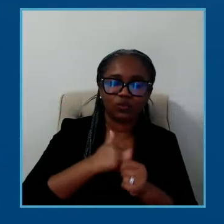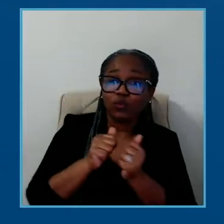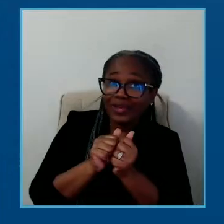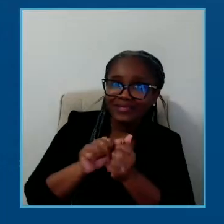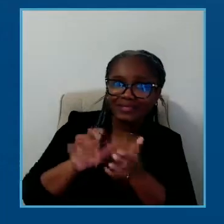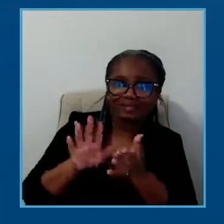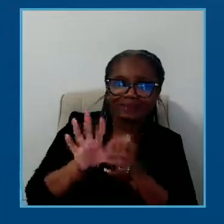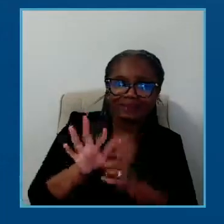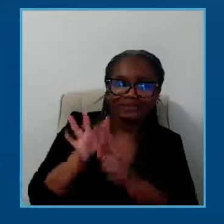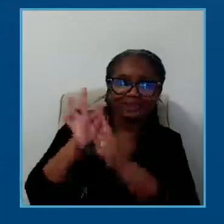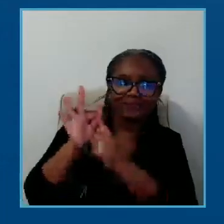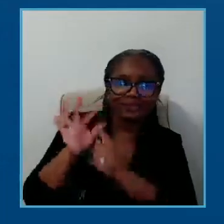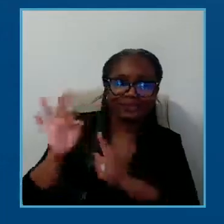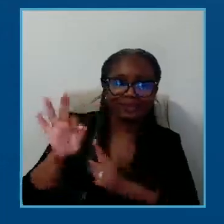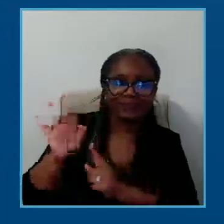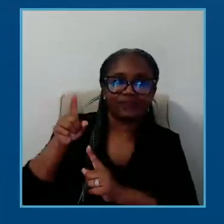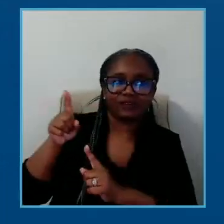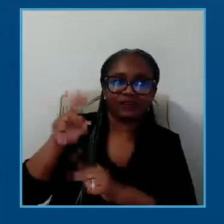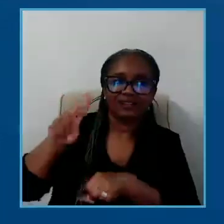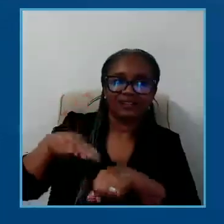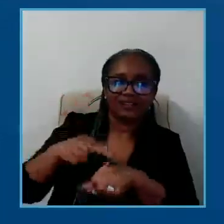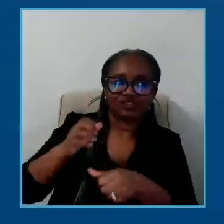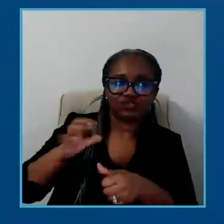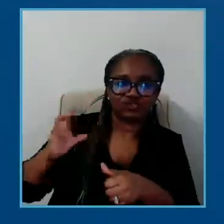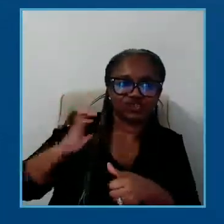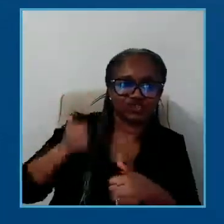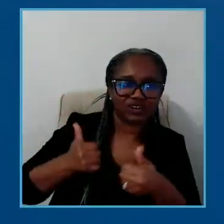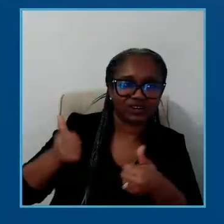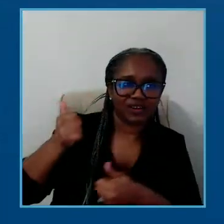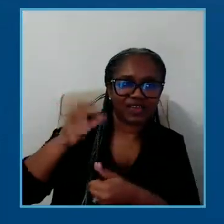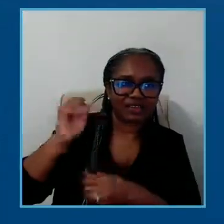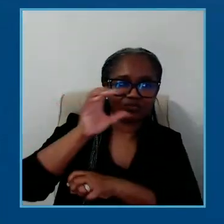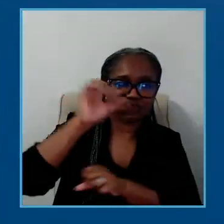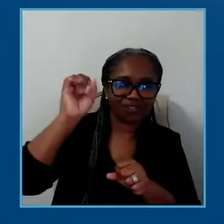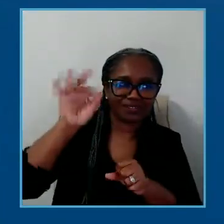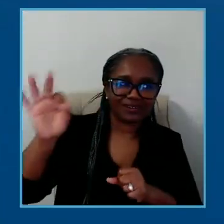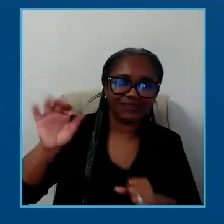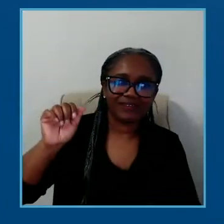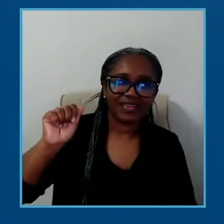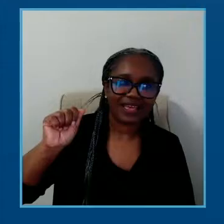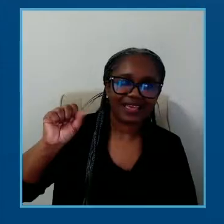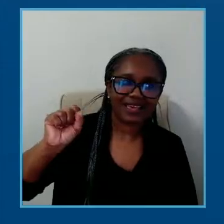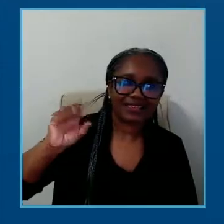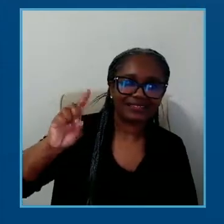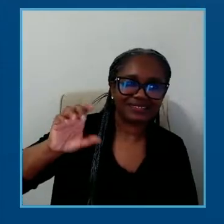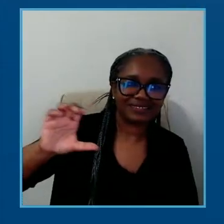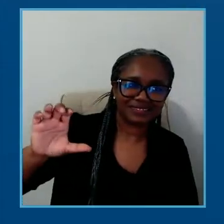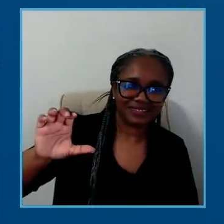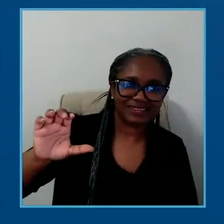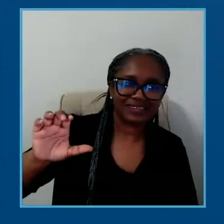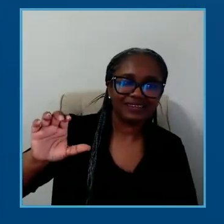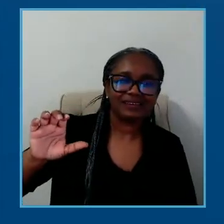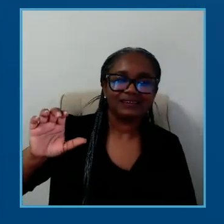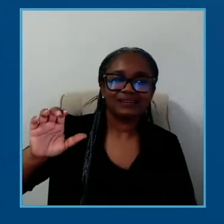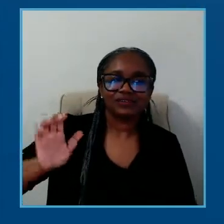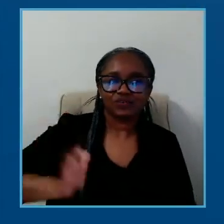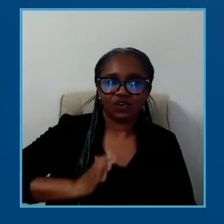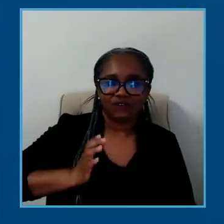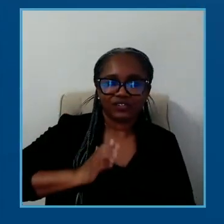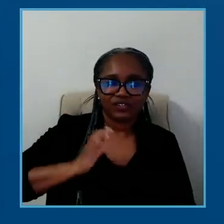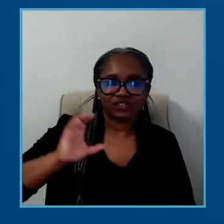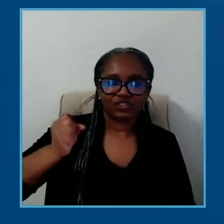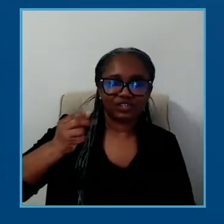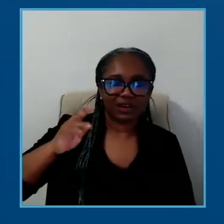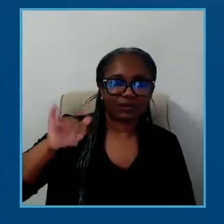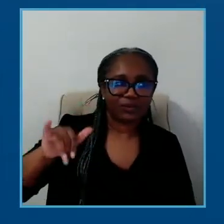Section 1E of the Charter. So anyways, those are my comments. I am against this resolution for all the